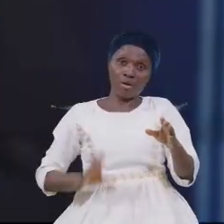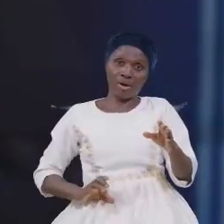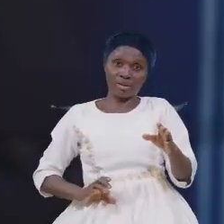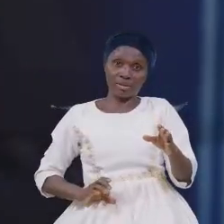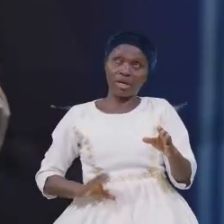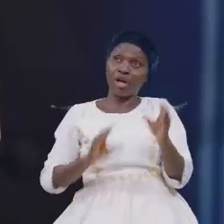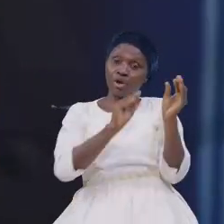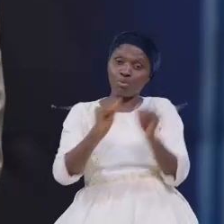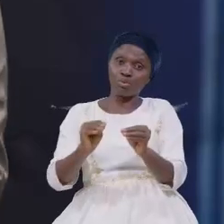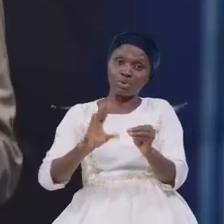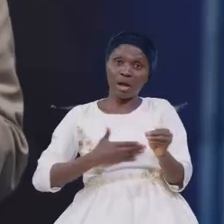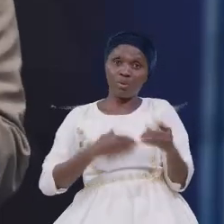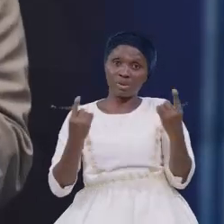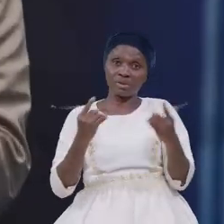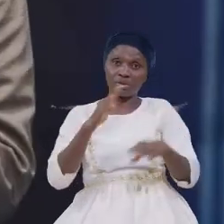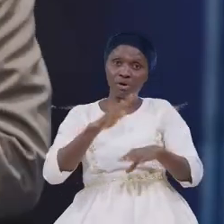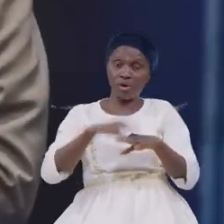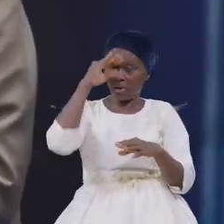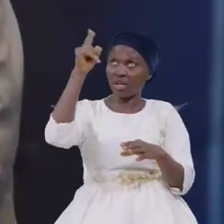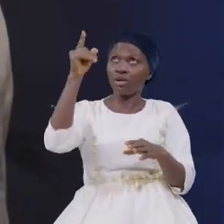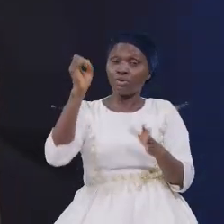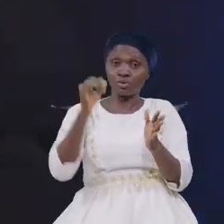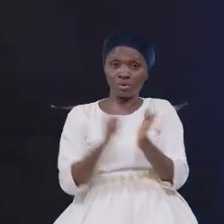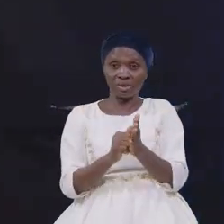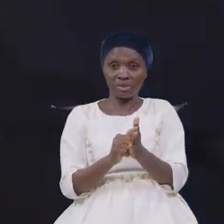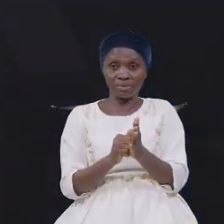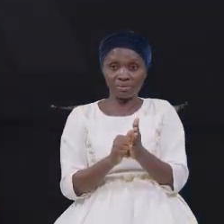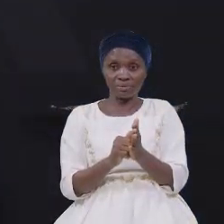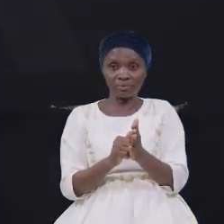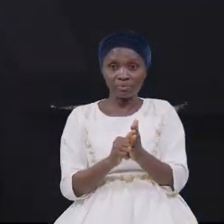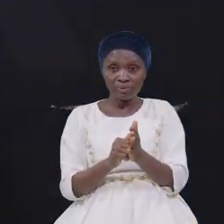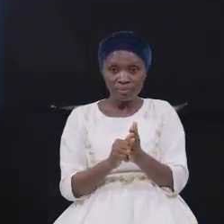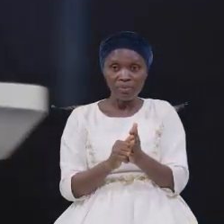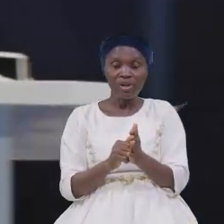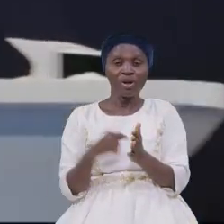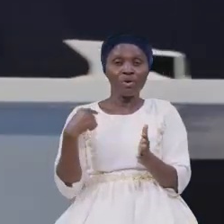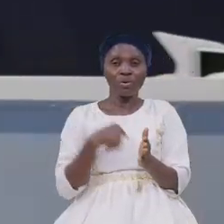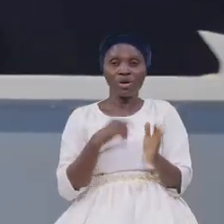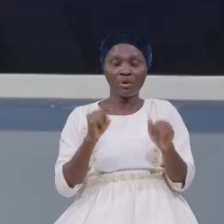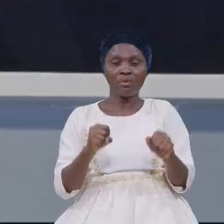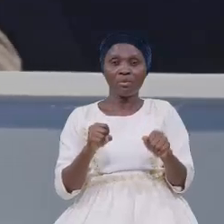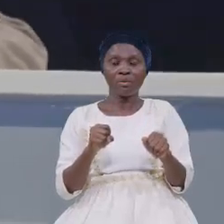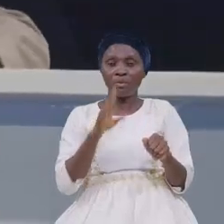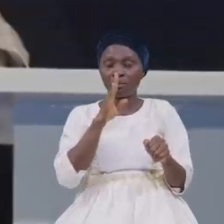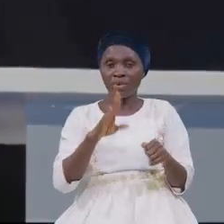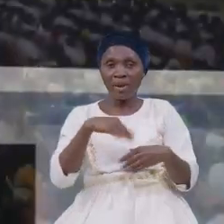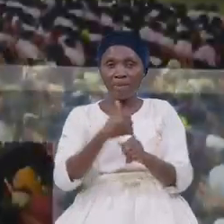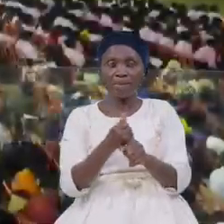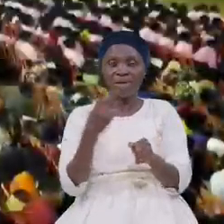be made the righteousness of God in him.